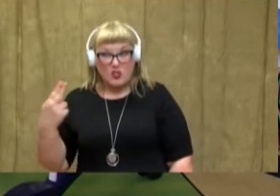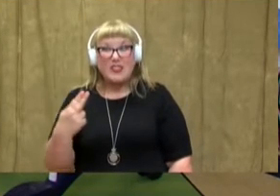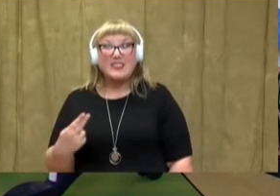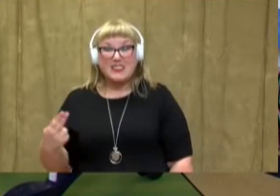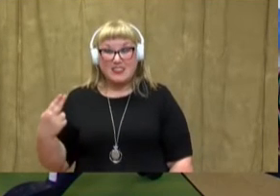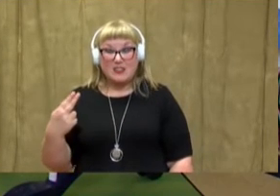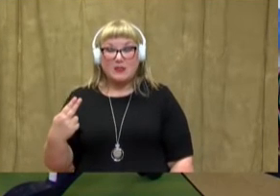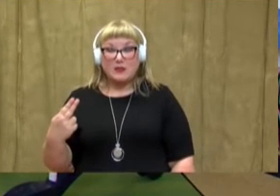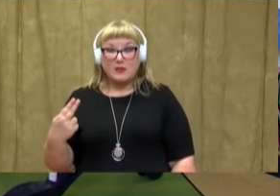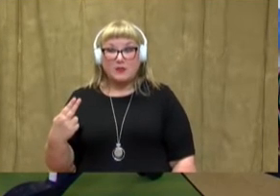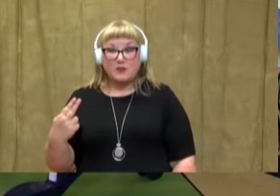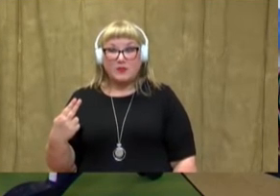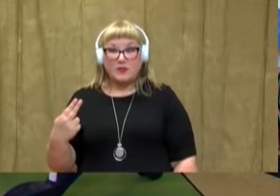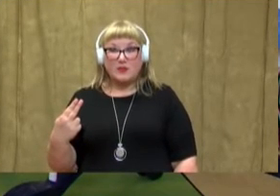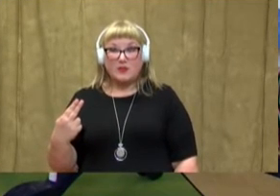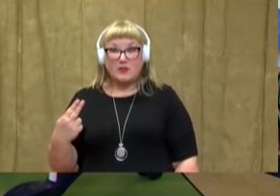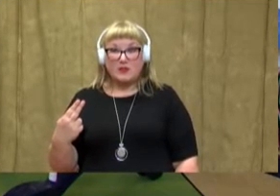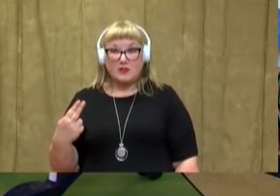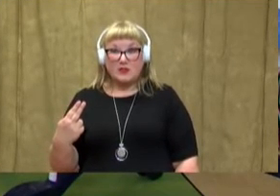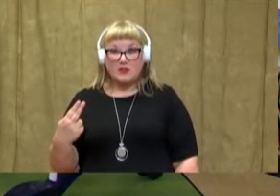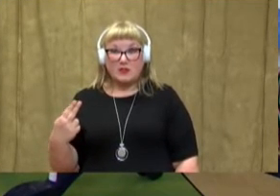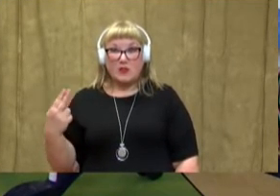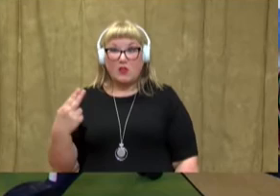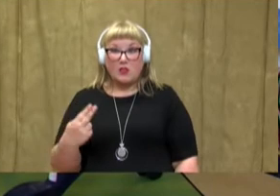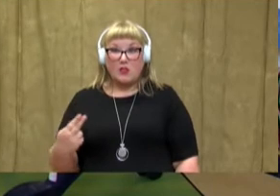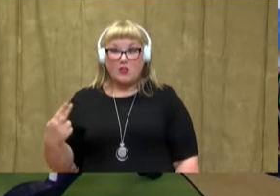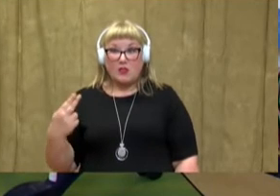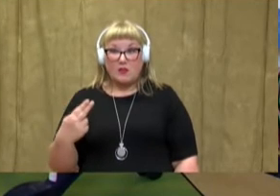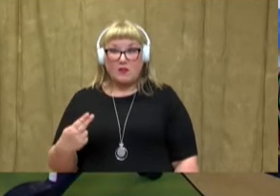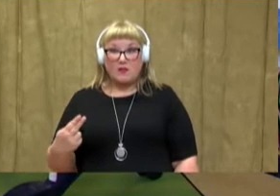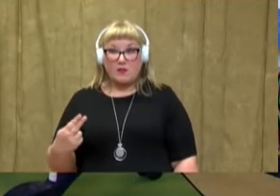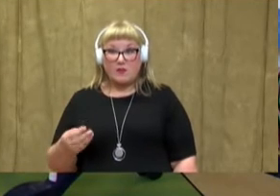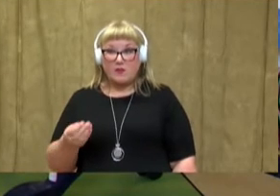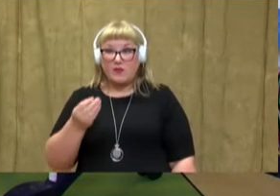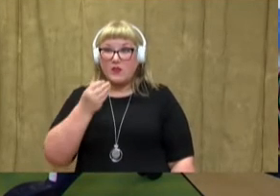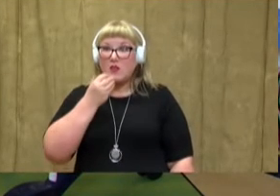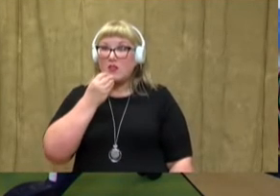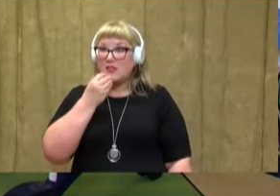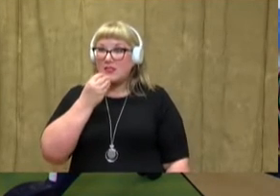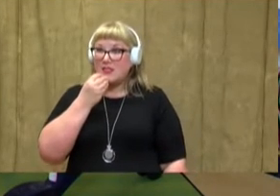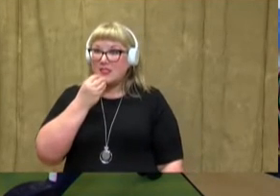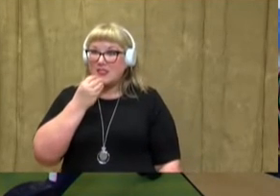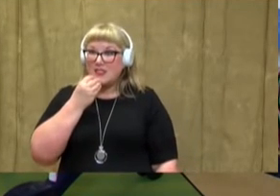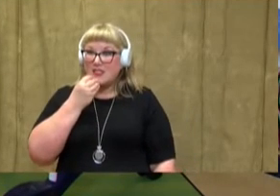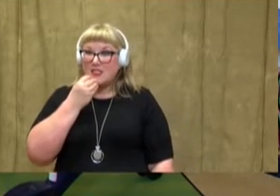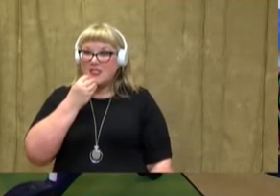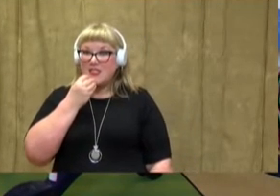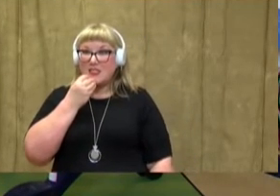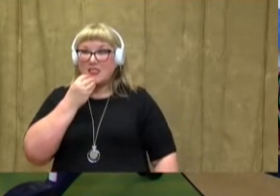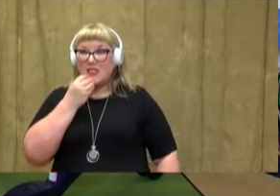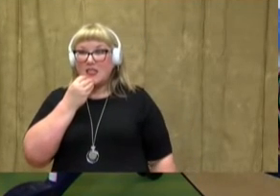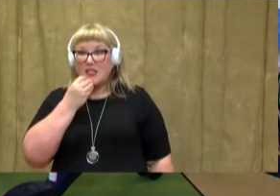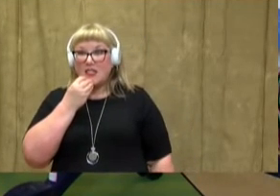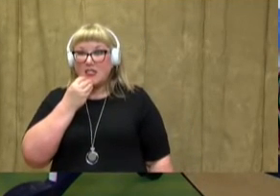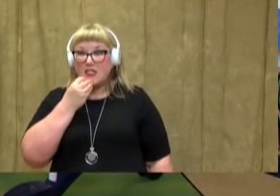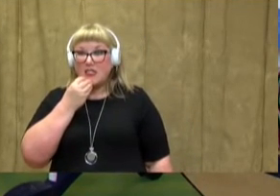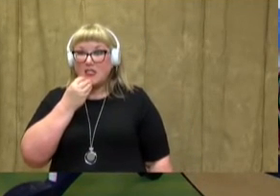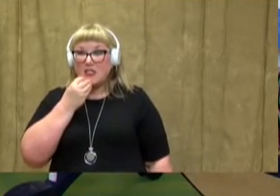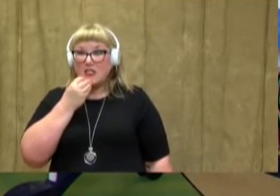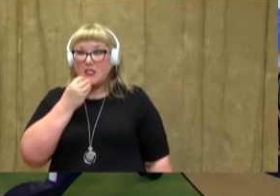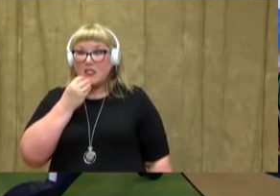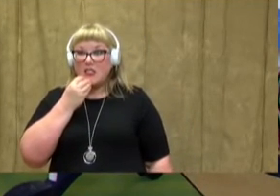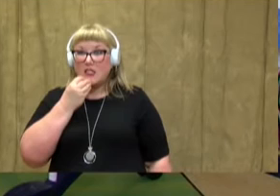miércoles, the third day. And then this is jueves, J for jueves. She ate